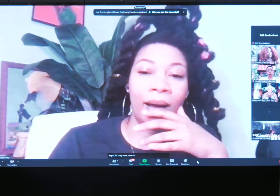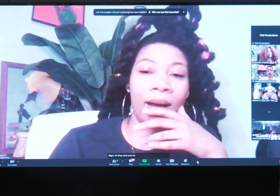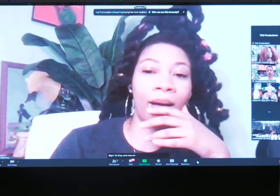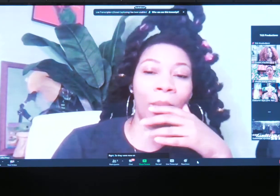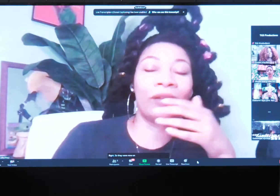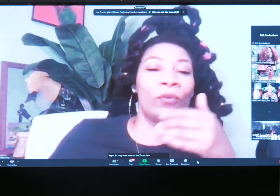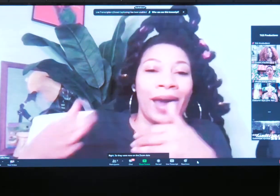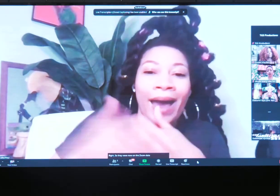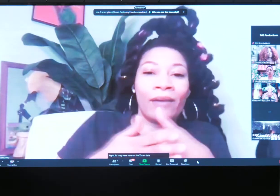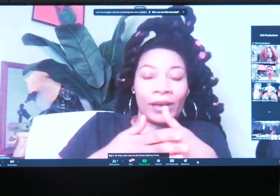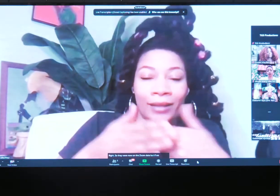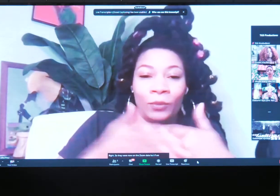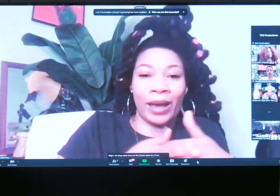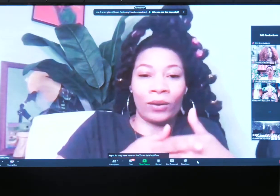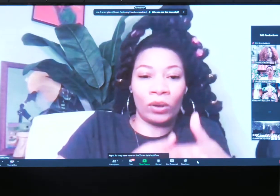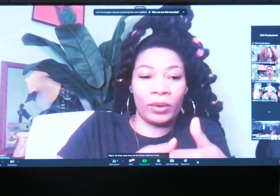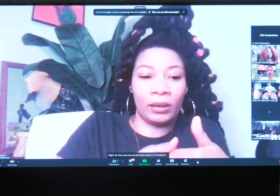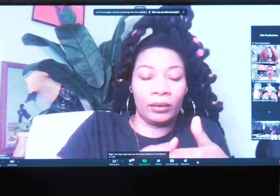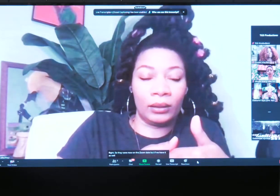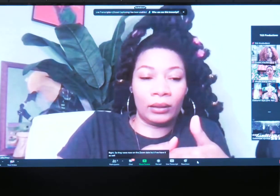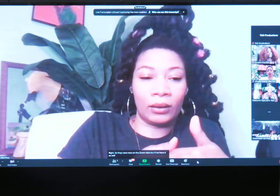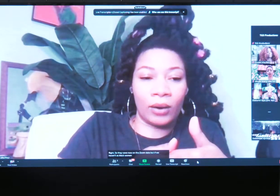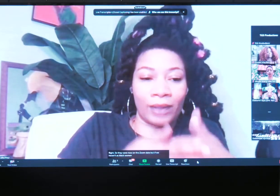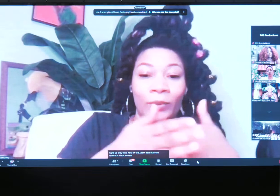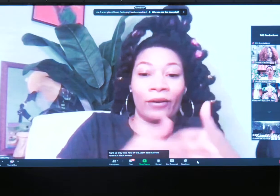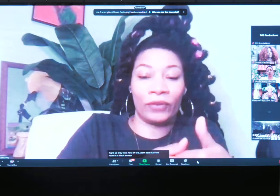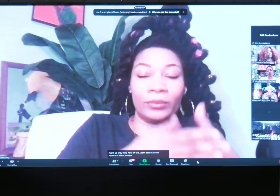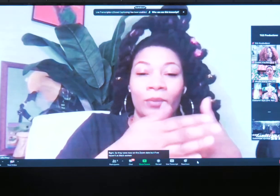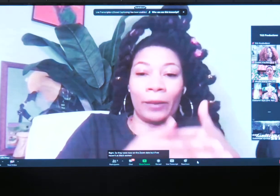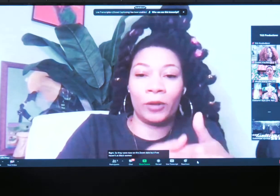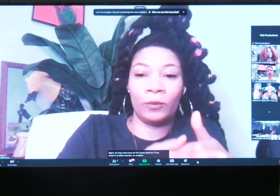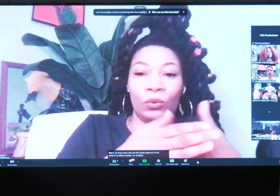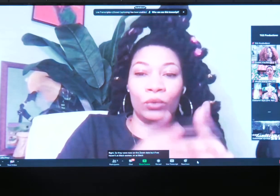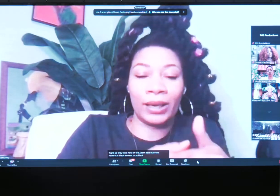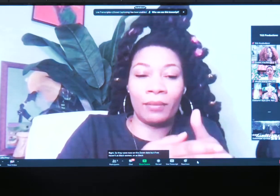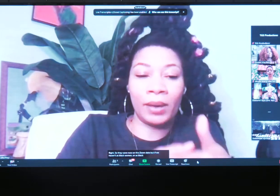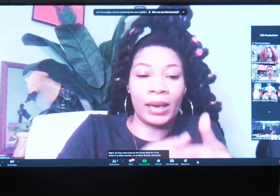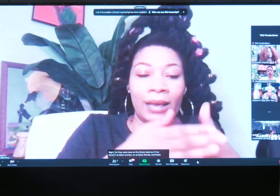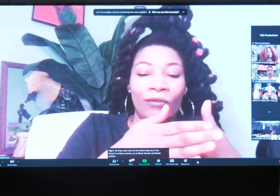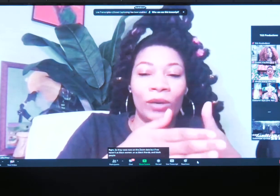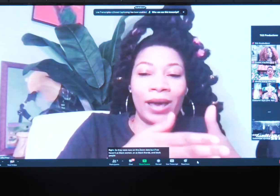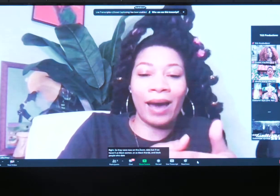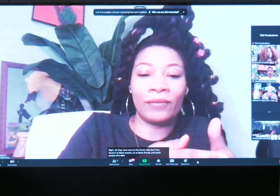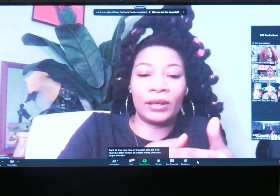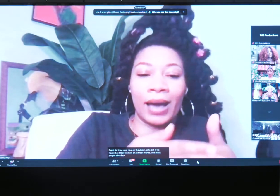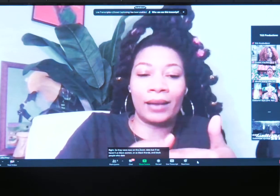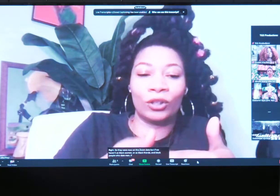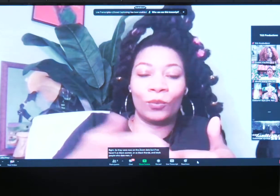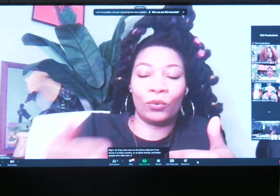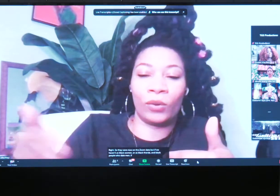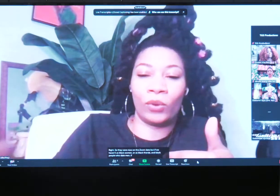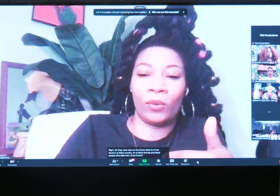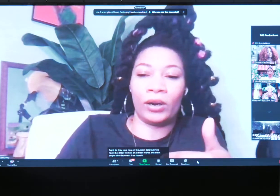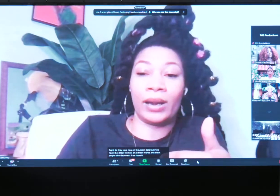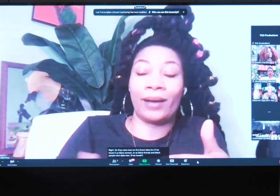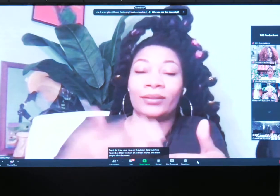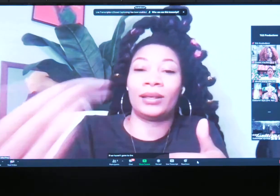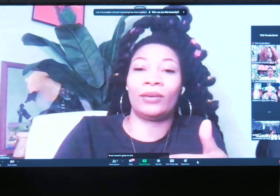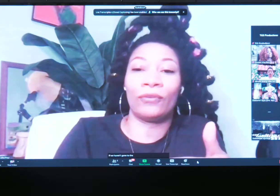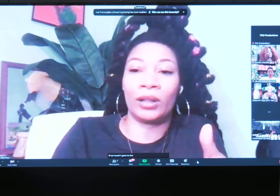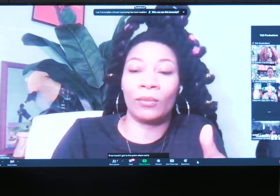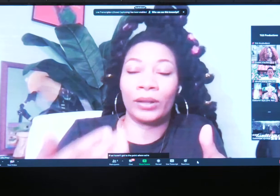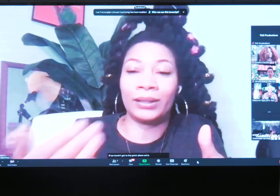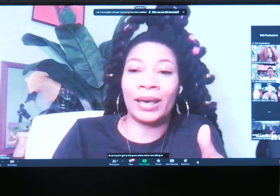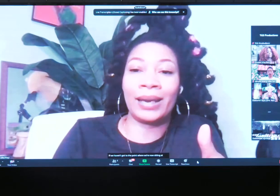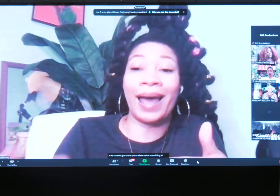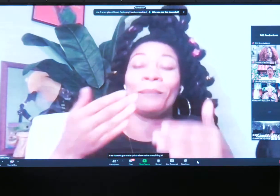date. But if we haven't, as Black women, or as Black femmes and Black people who date men, if we haven't gotten to the point where we're now sitting